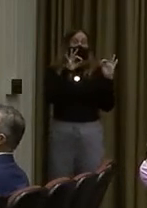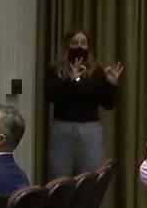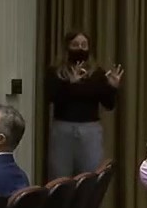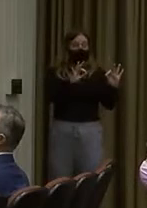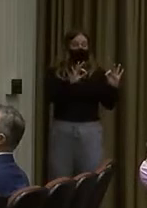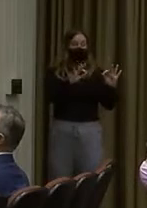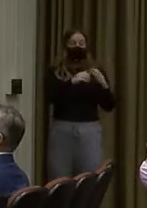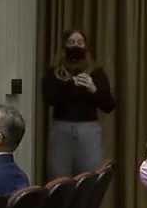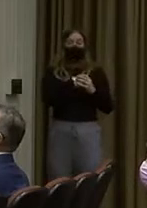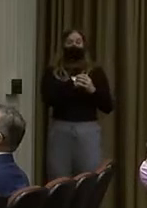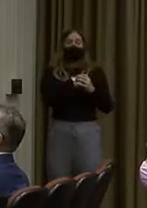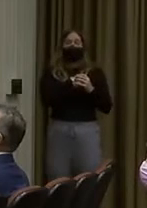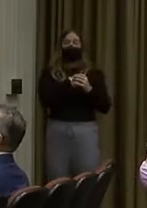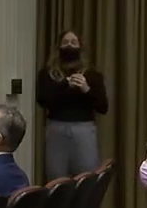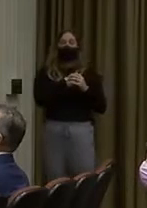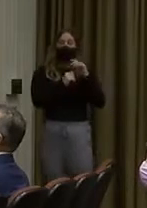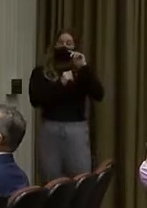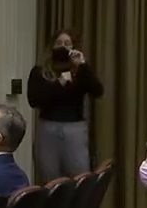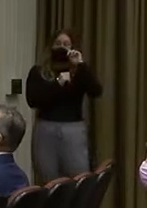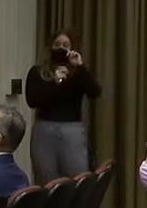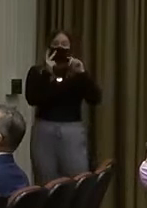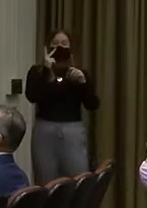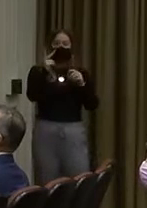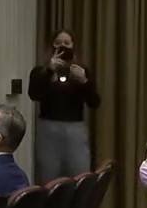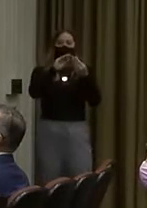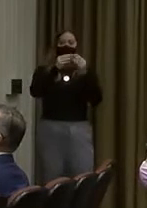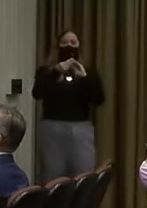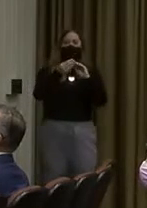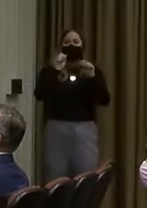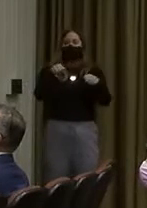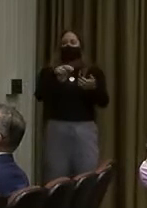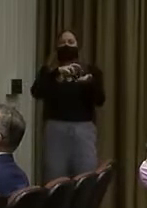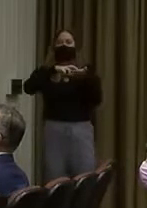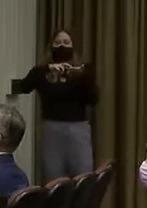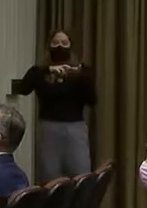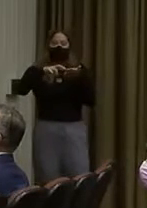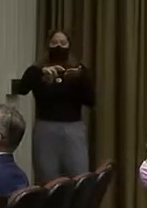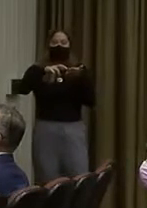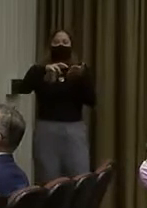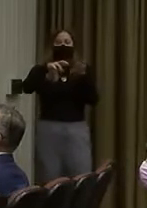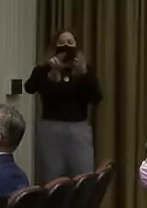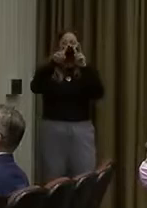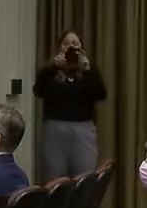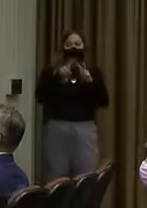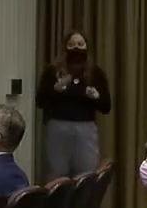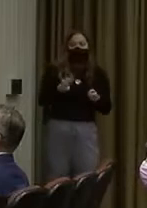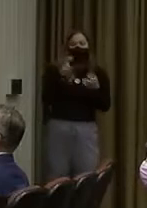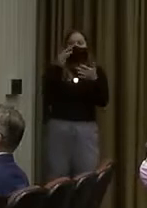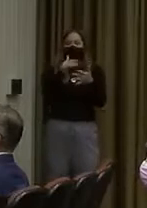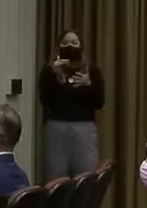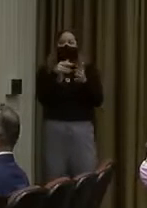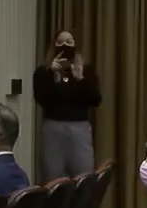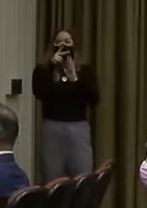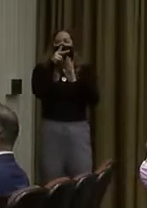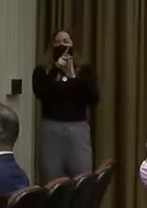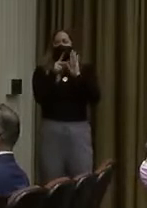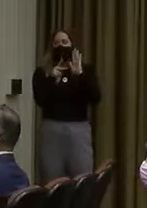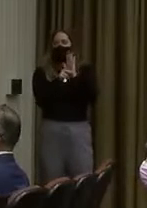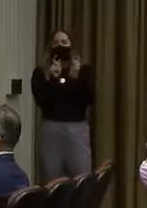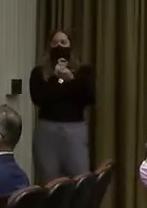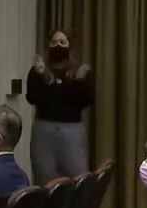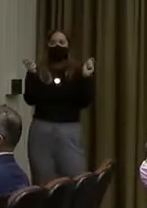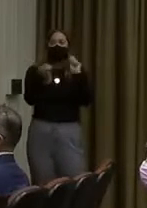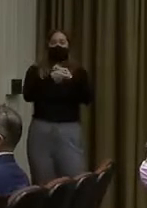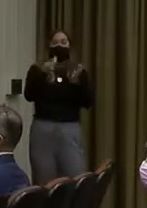provocative. And by looking at the numbers, it allows us to drive research, it allows us to show justification for policy changes, it allows us to go